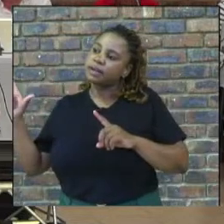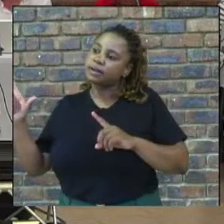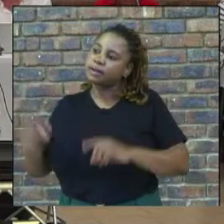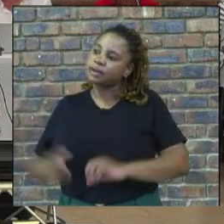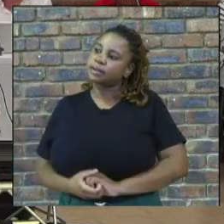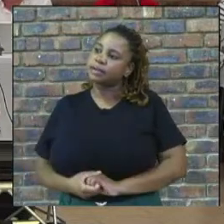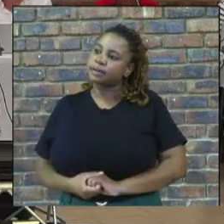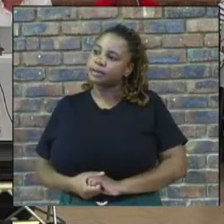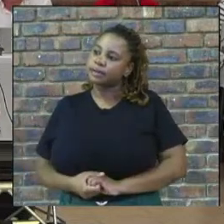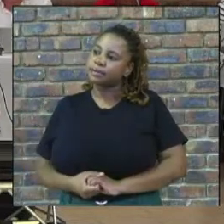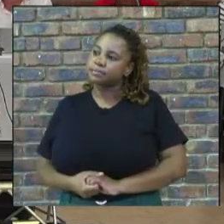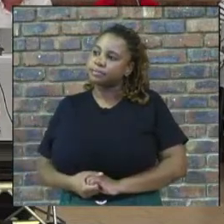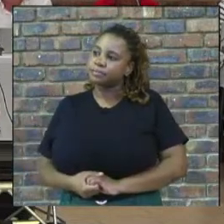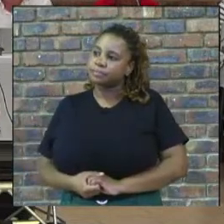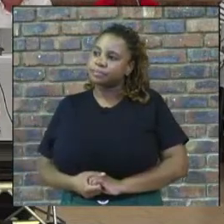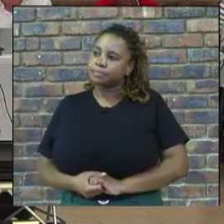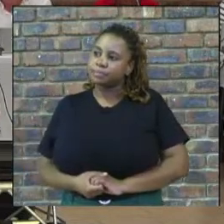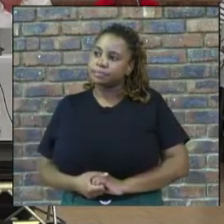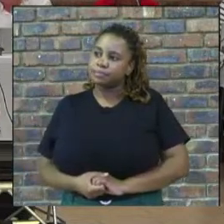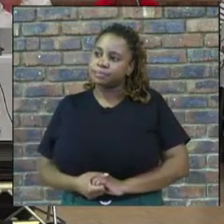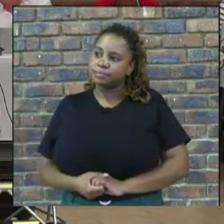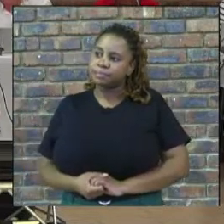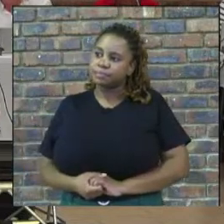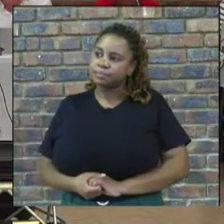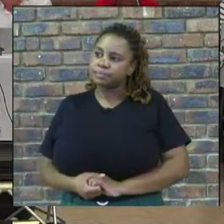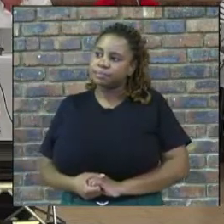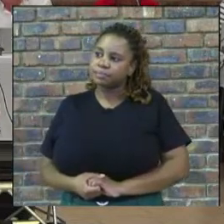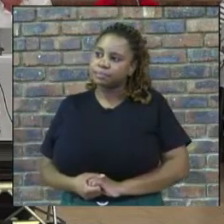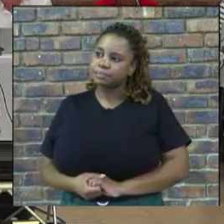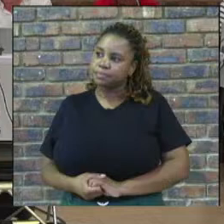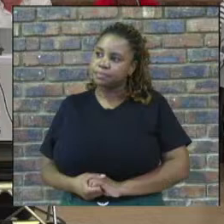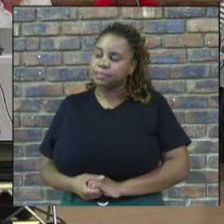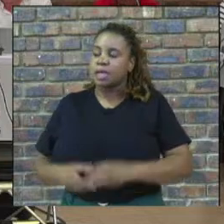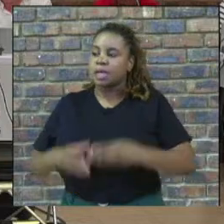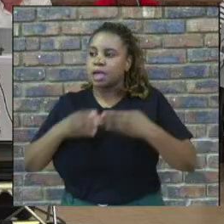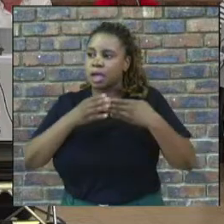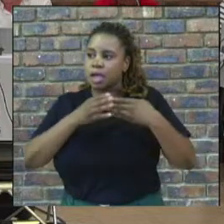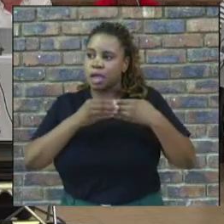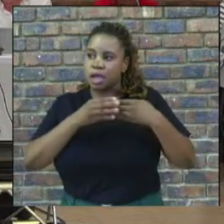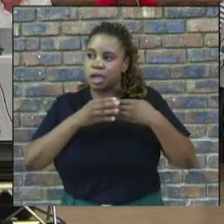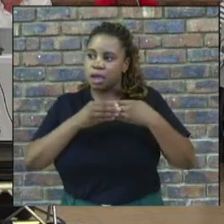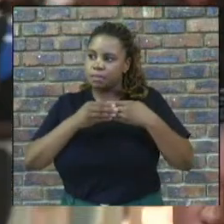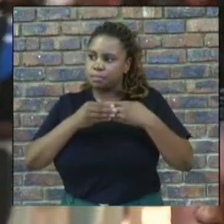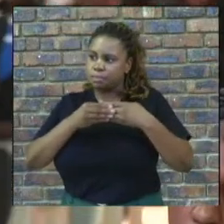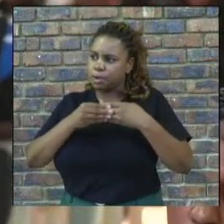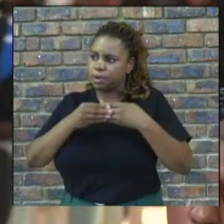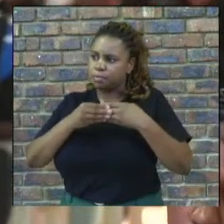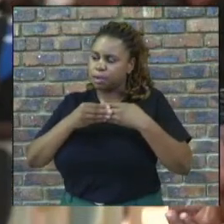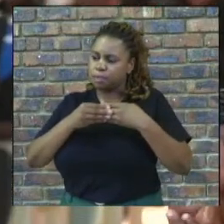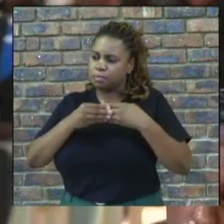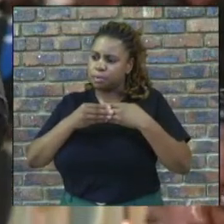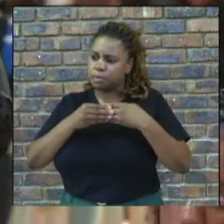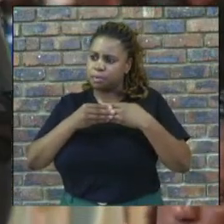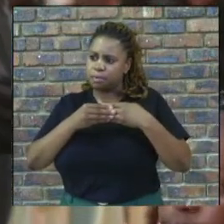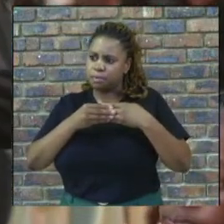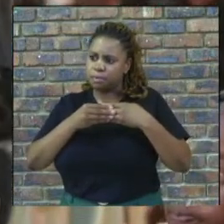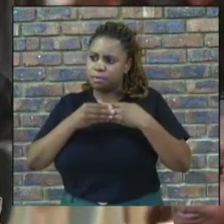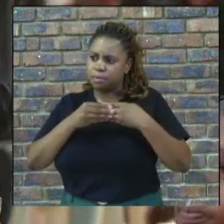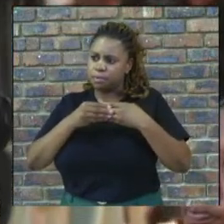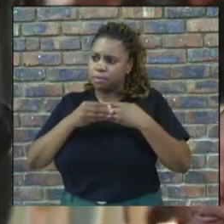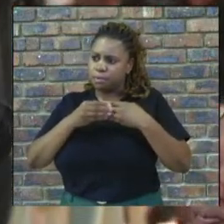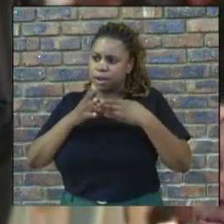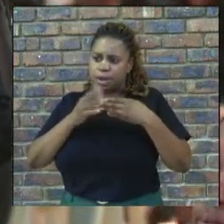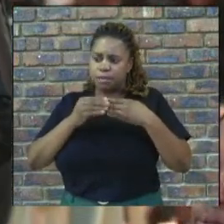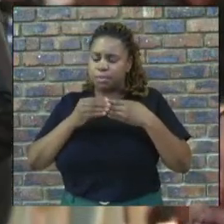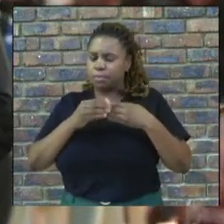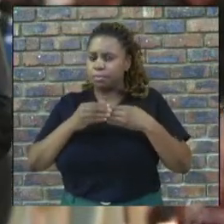hore ke Bophelong. Ke tswa ke le member ya Haituke ka se economy ko Bophelong. Potso ya